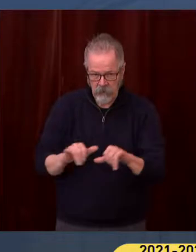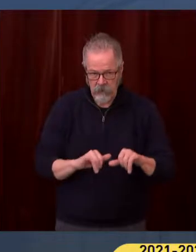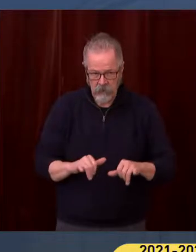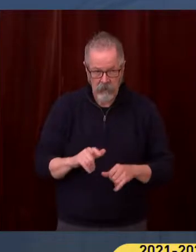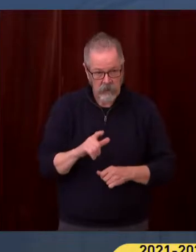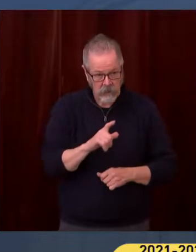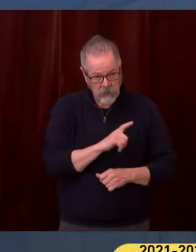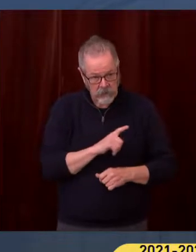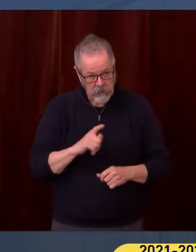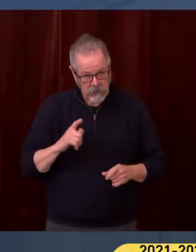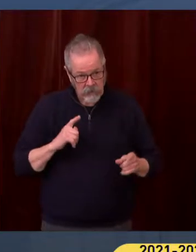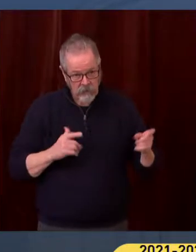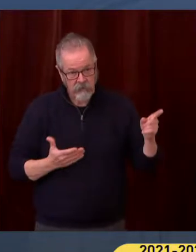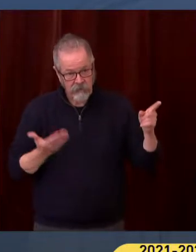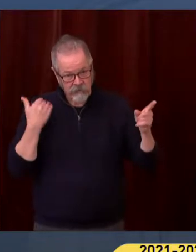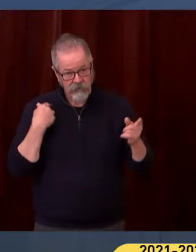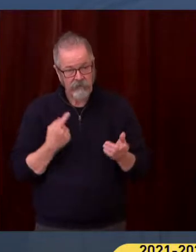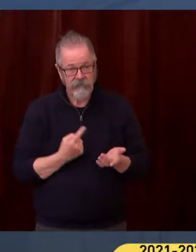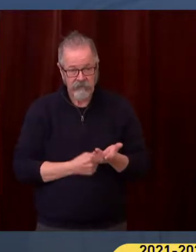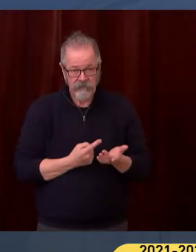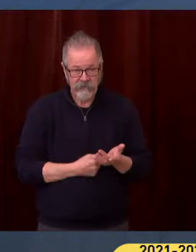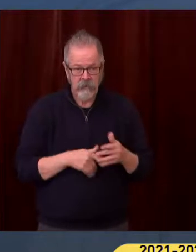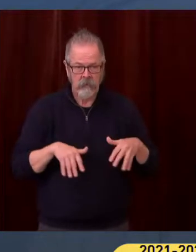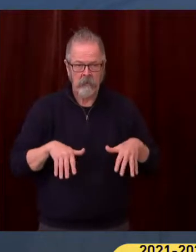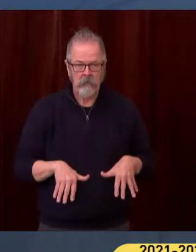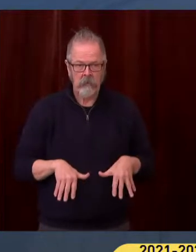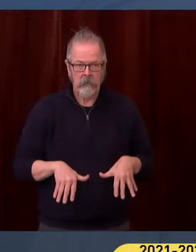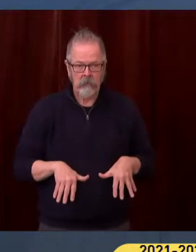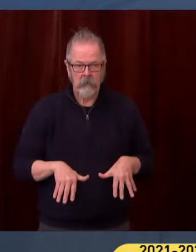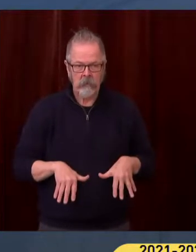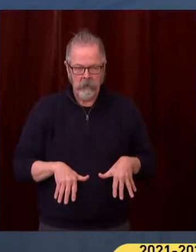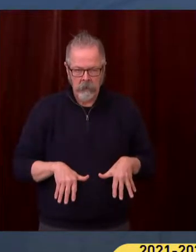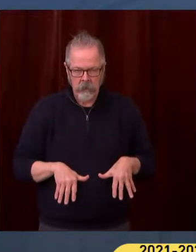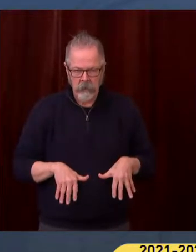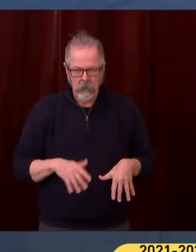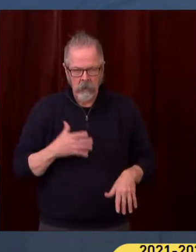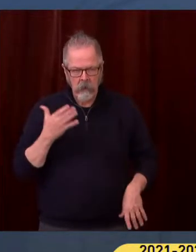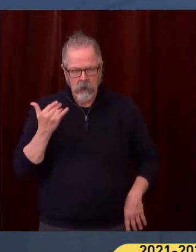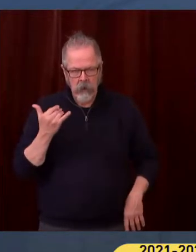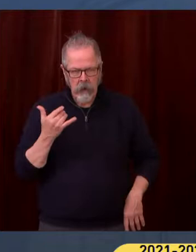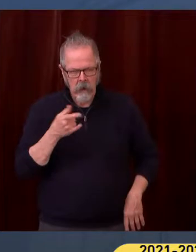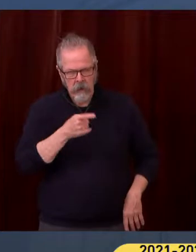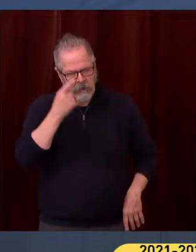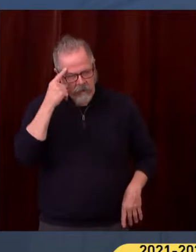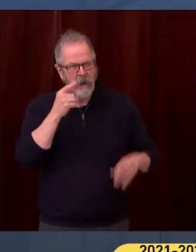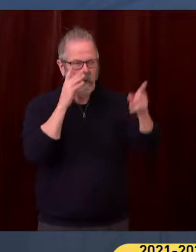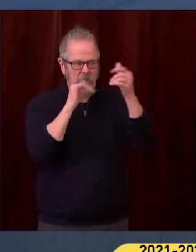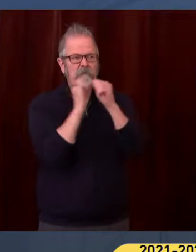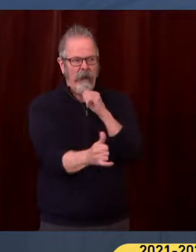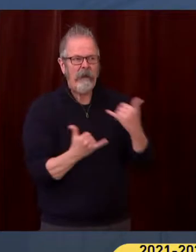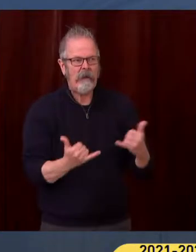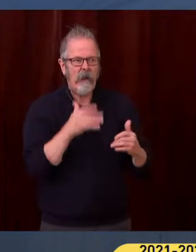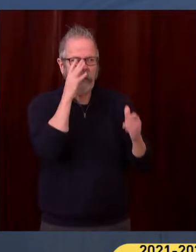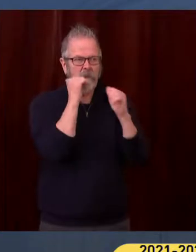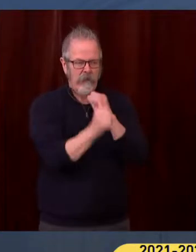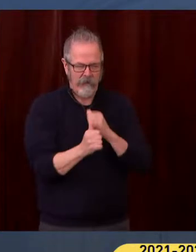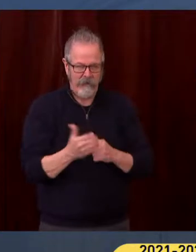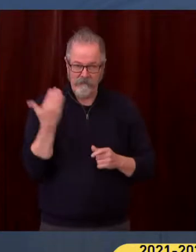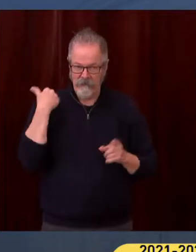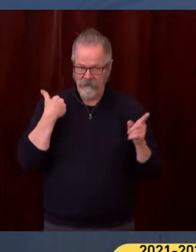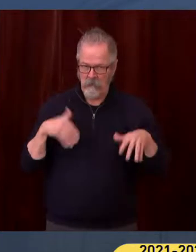any better luck with these measures now? A lot of good reasons. We're not daunted that not everything has been done yet.